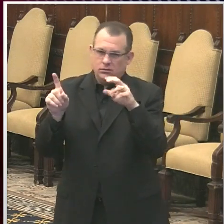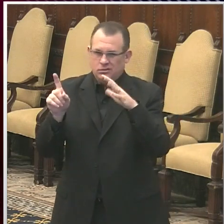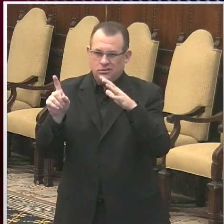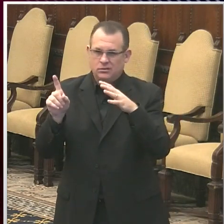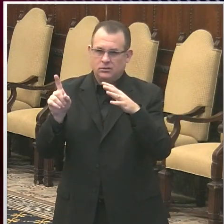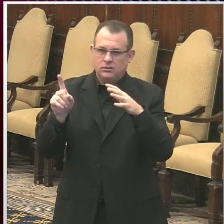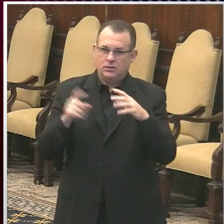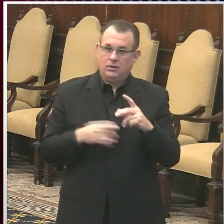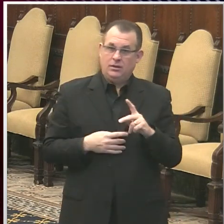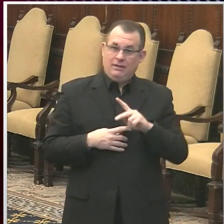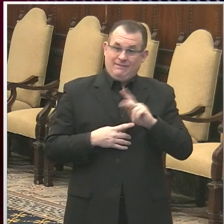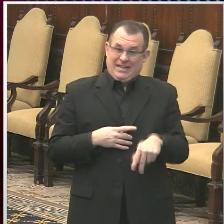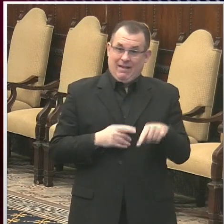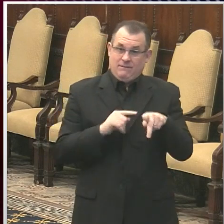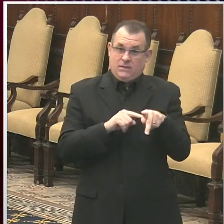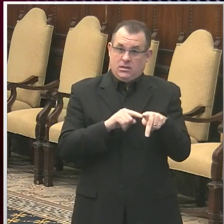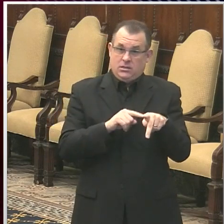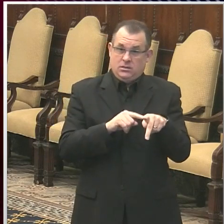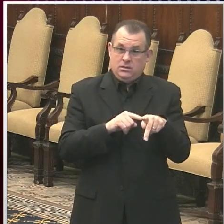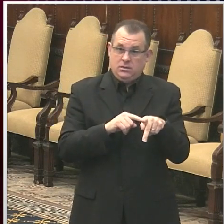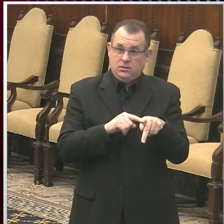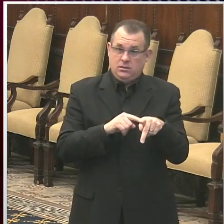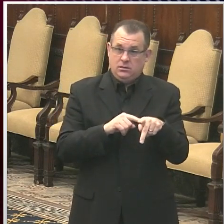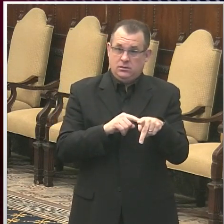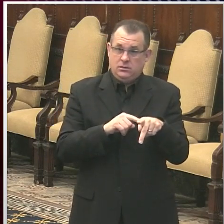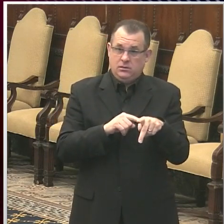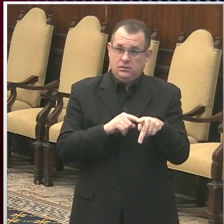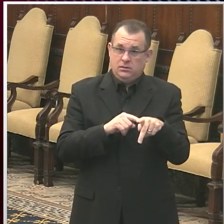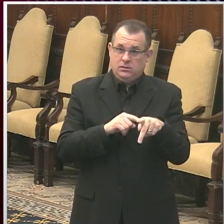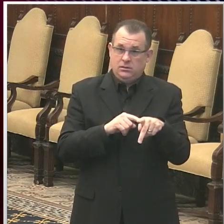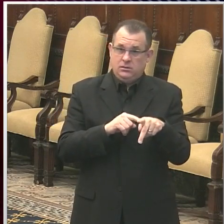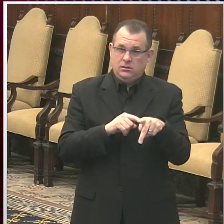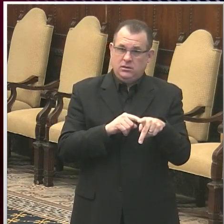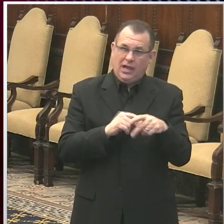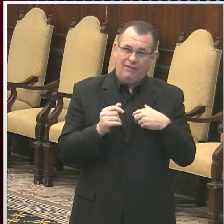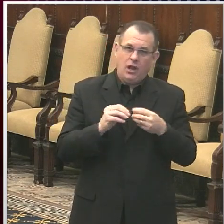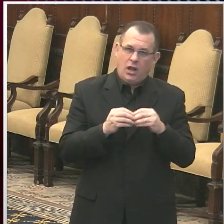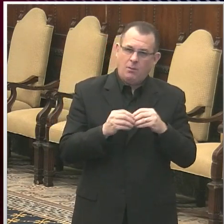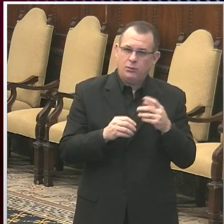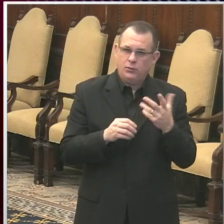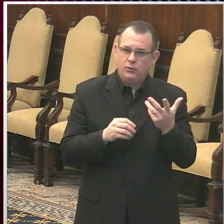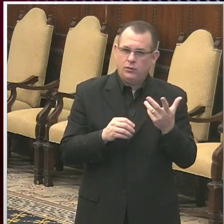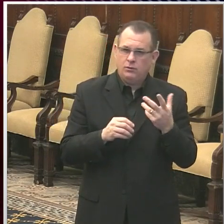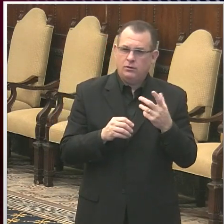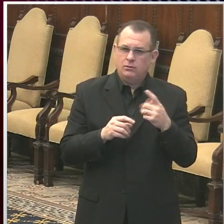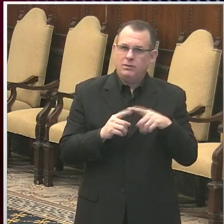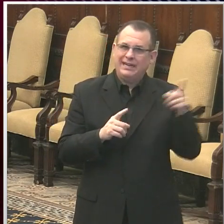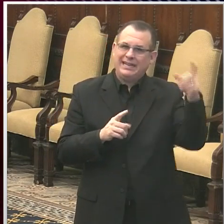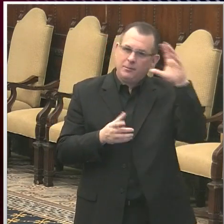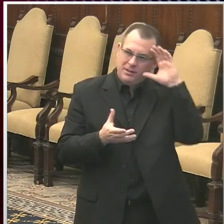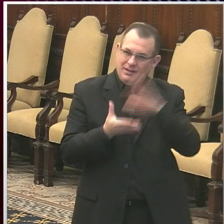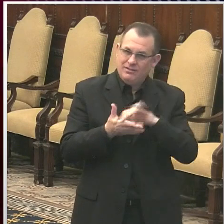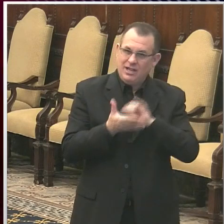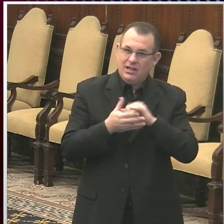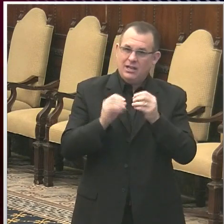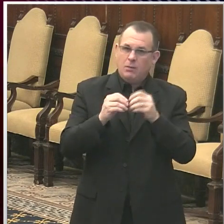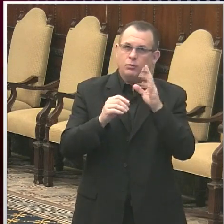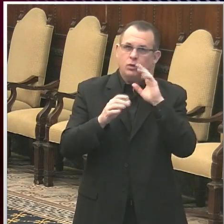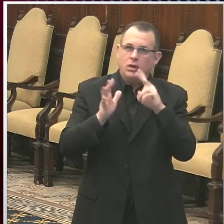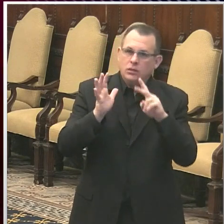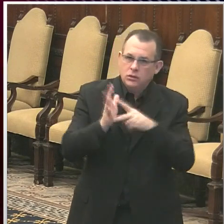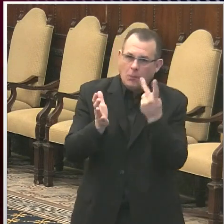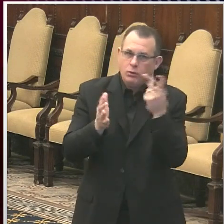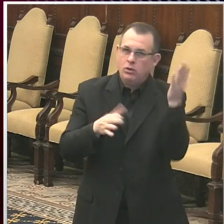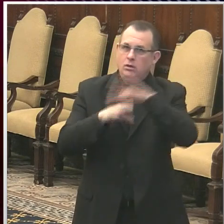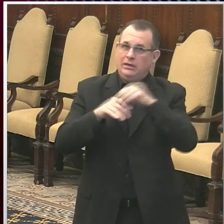as you already said, it is what it is. But he thinks that the number could be double what